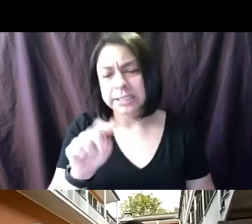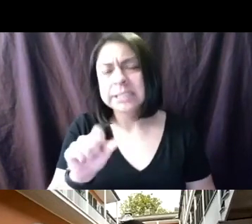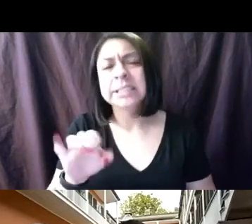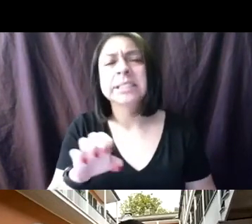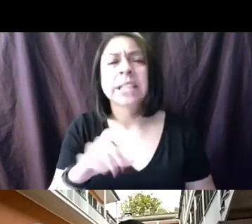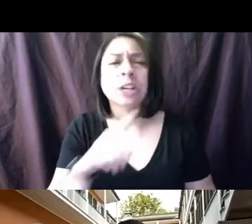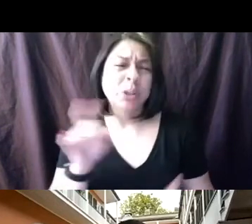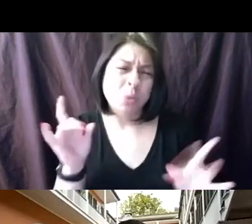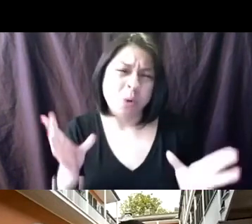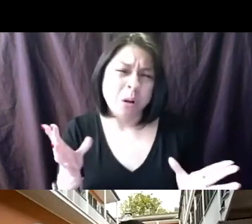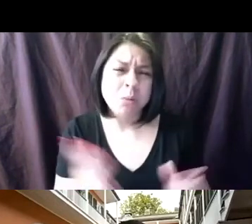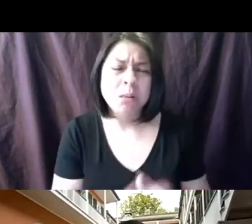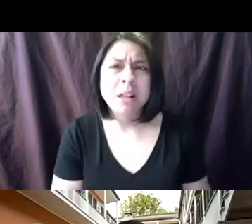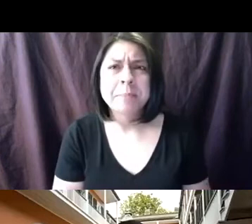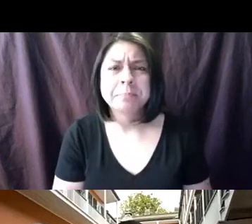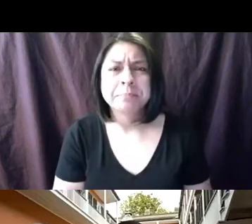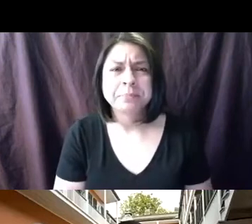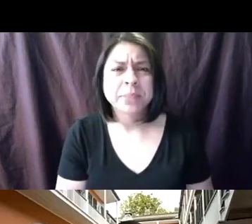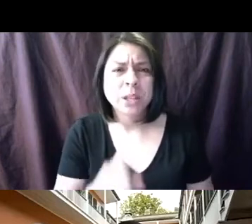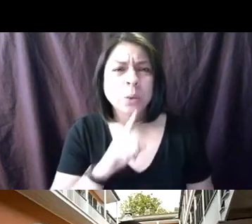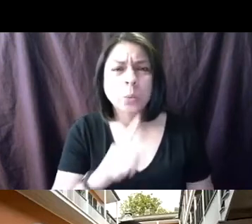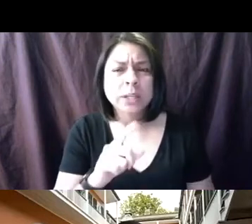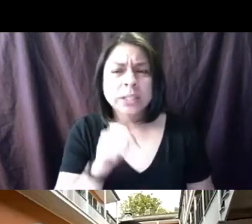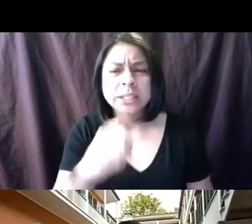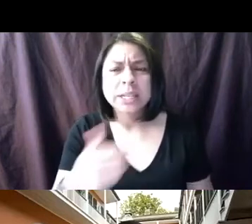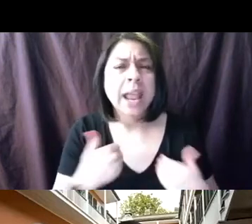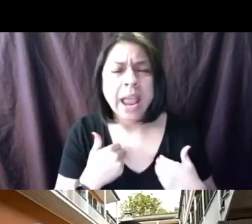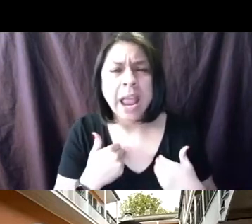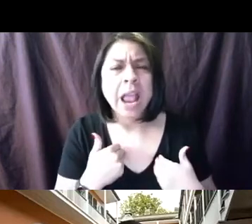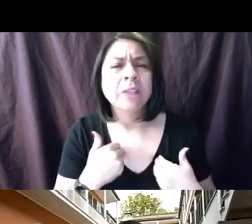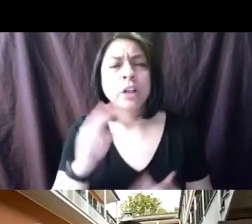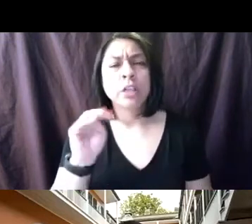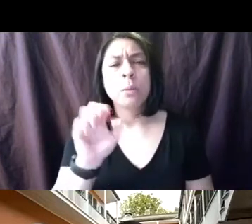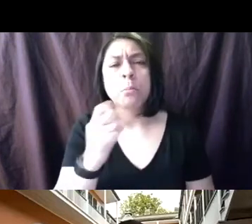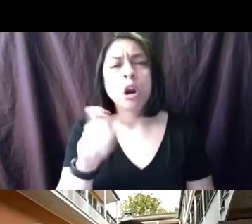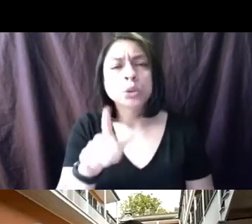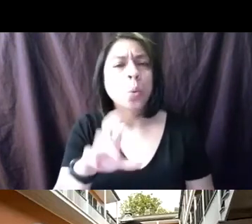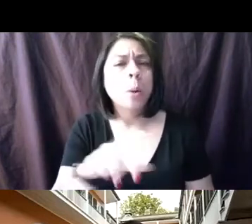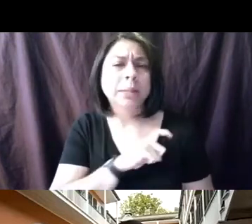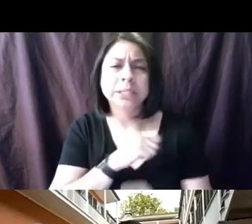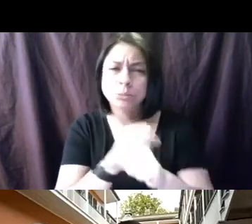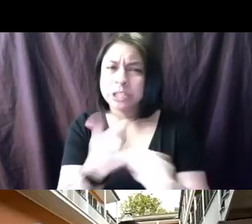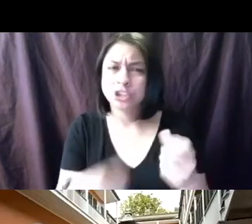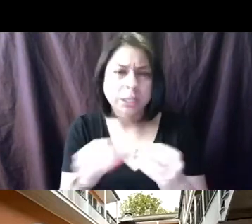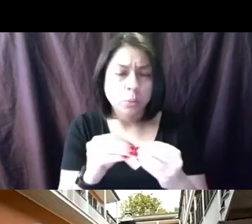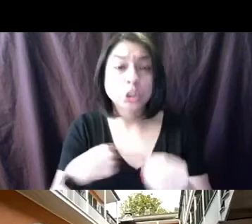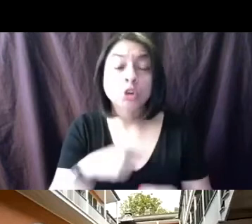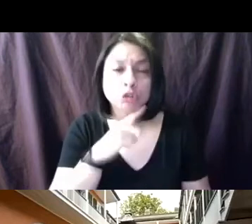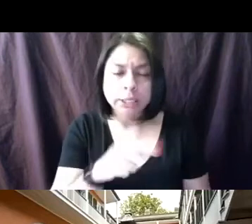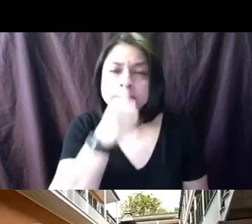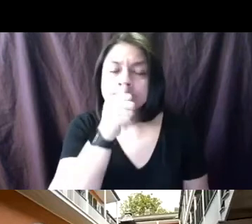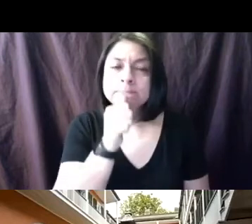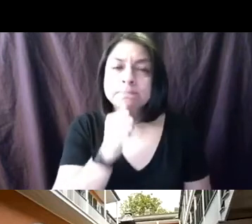horrible. We didn't have the marshals or the police protection anymore. So we really endured a lot